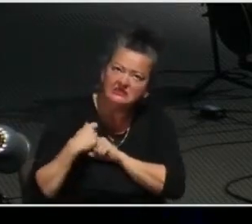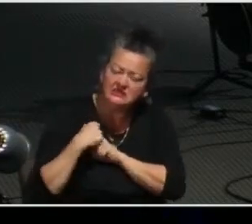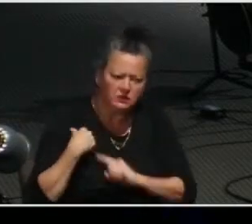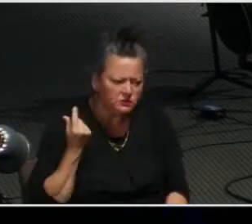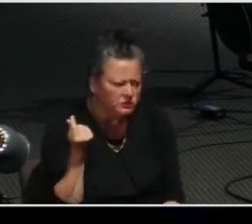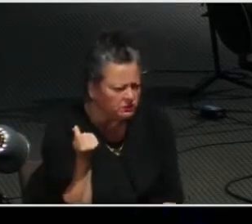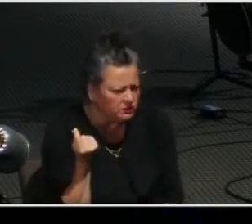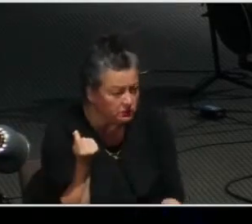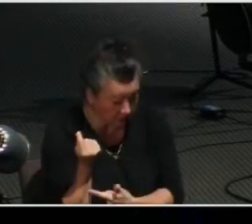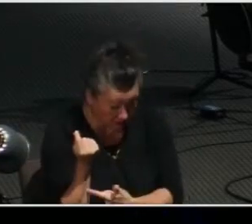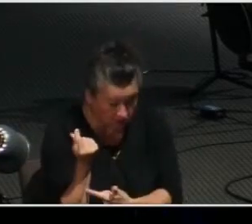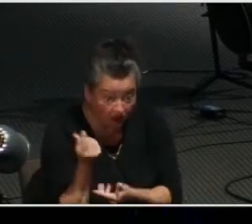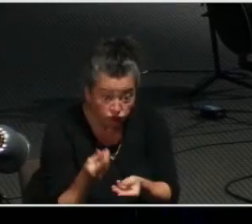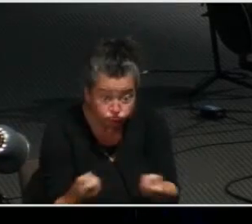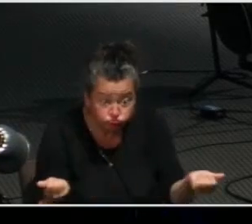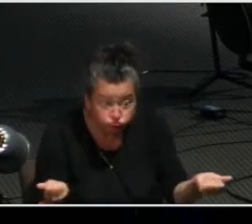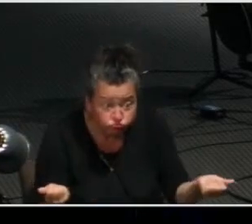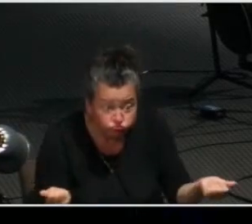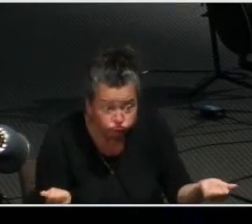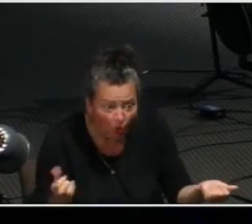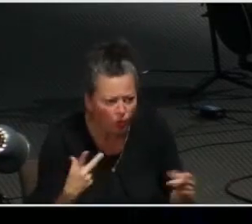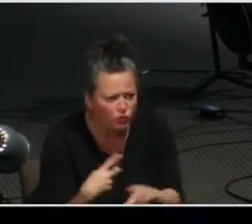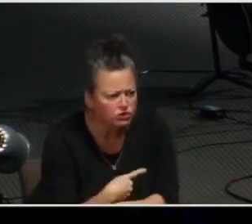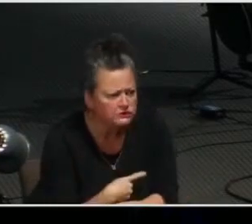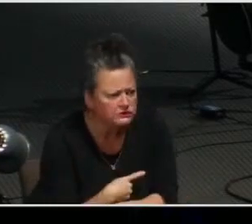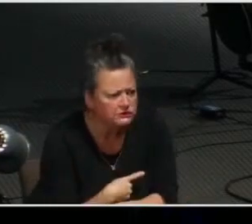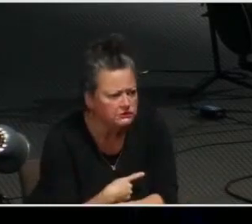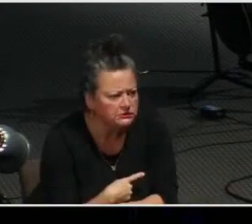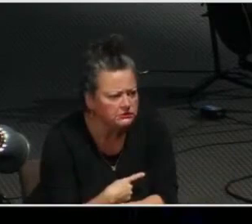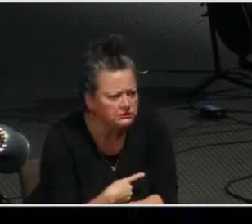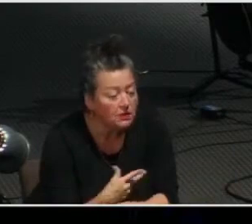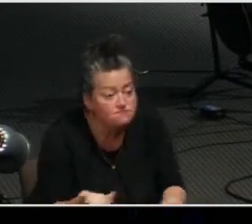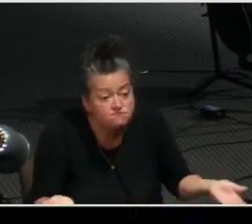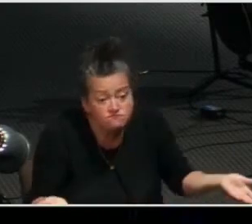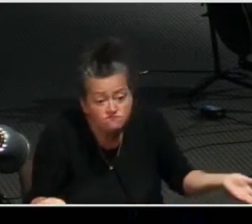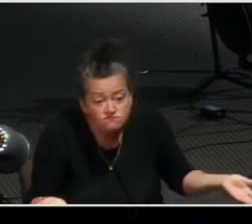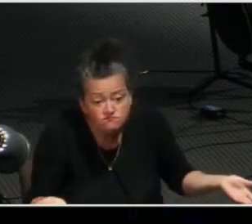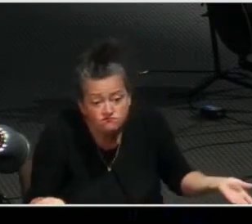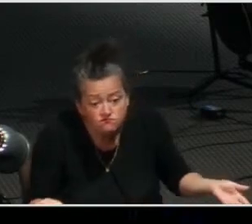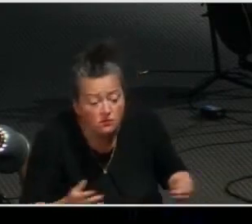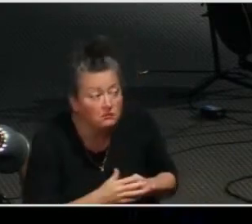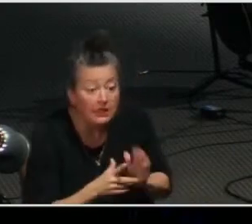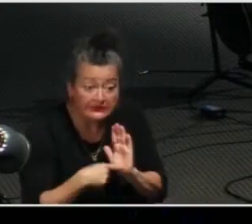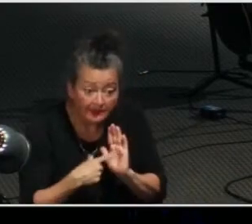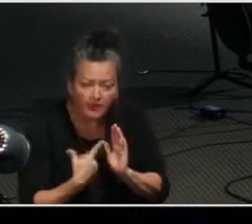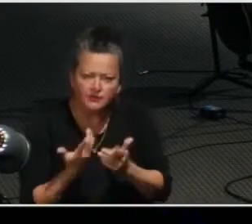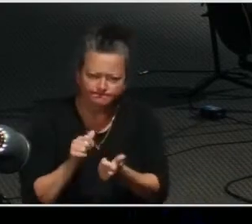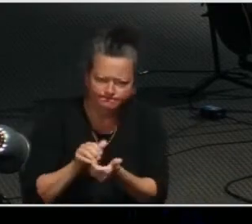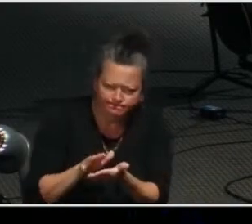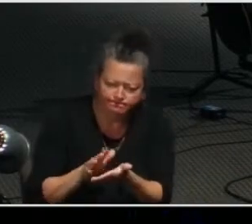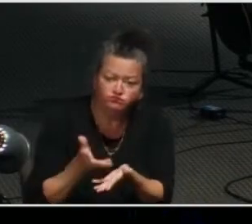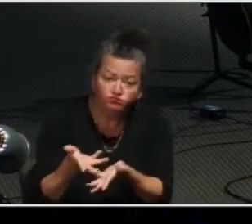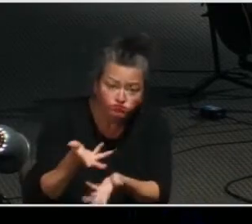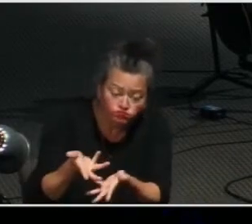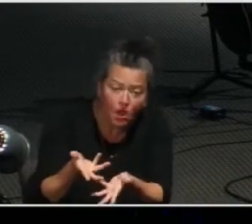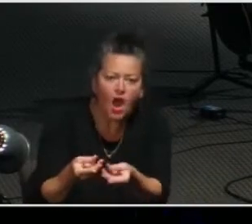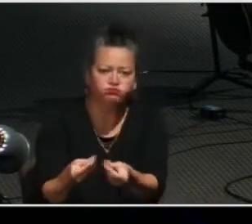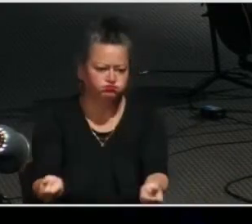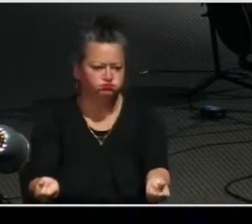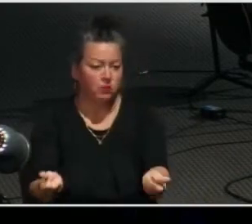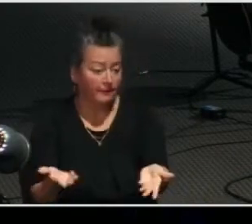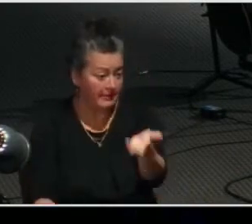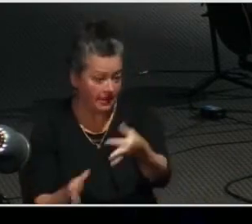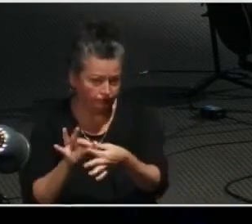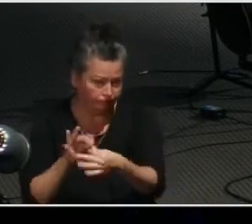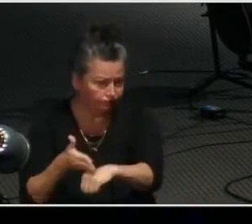response helpful? Did it lead to something positive, some sort of resolution, some sort of help